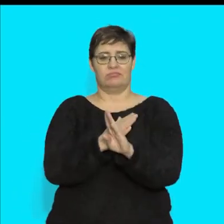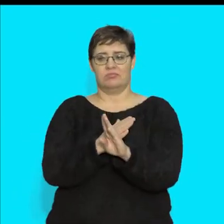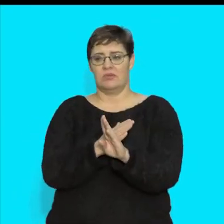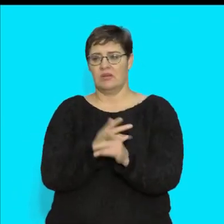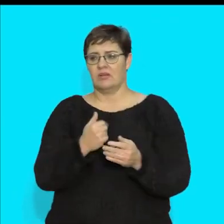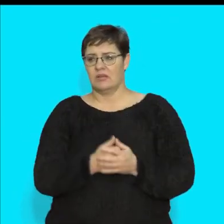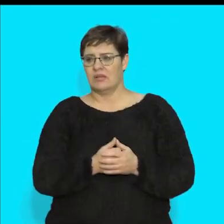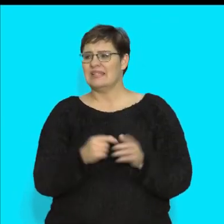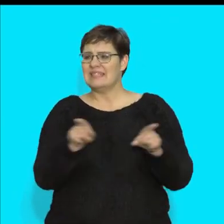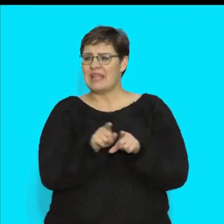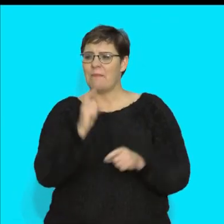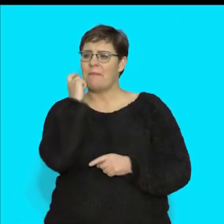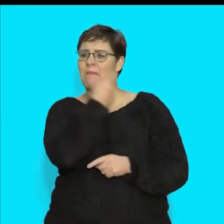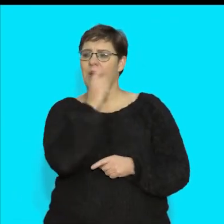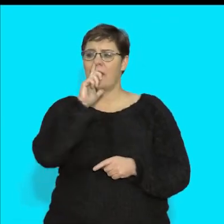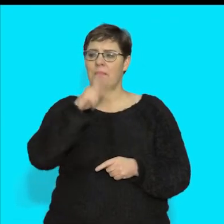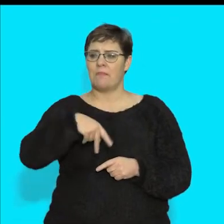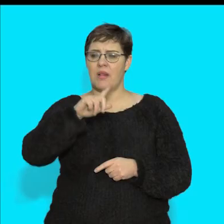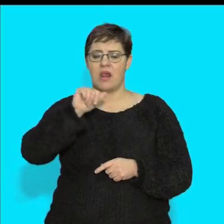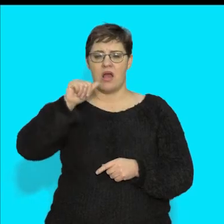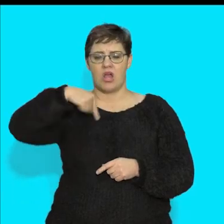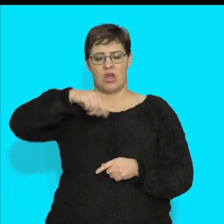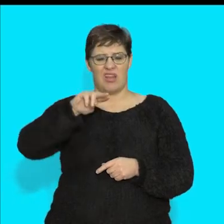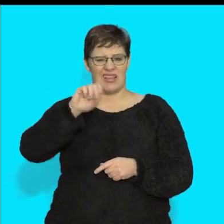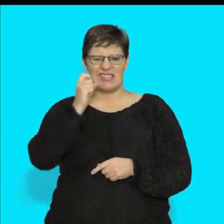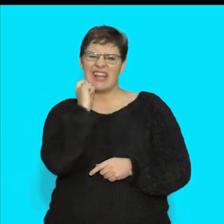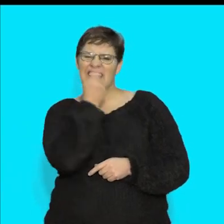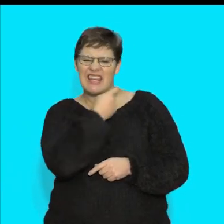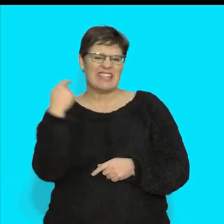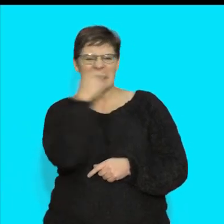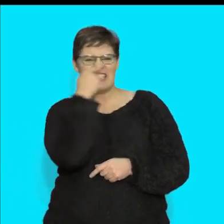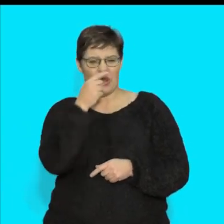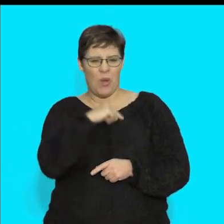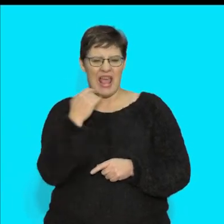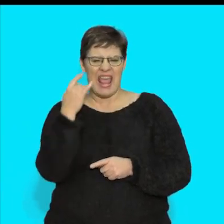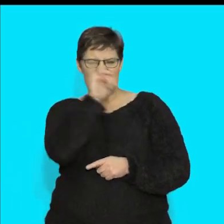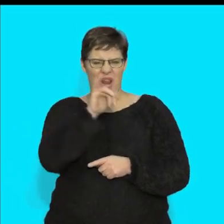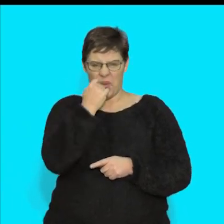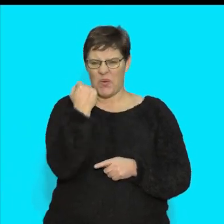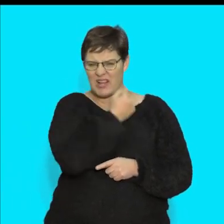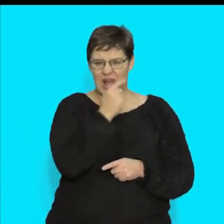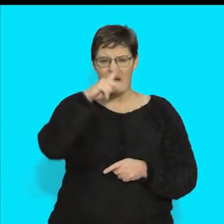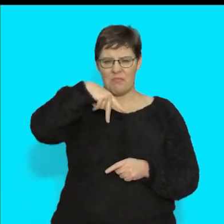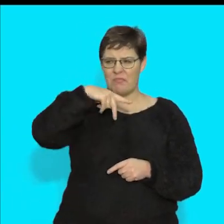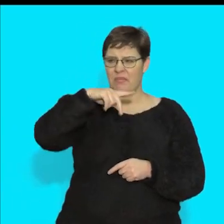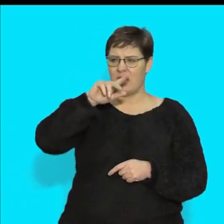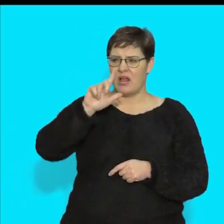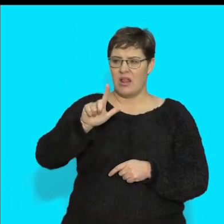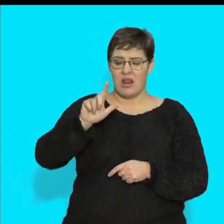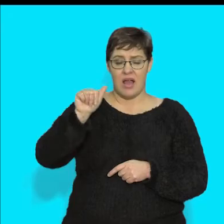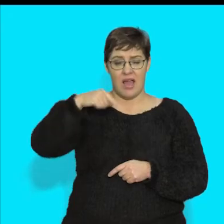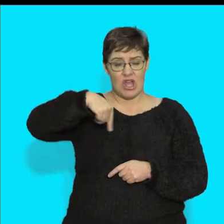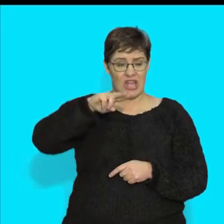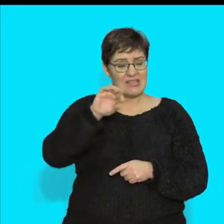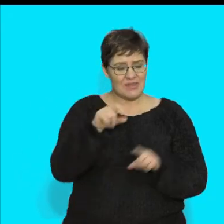right? Just like the plaque that is on your teeth, you know, the things that make your teeth yellow, that's plaque. That's exactly what it